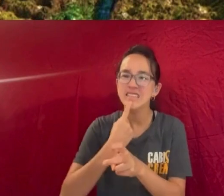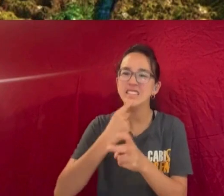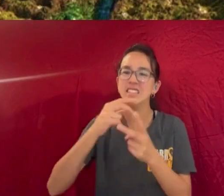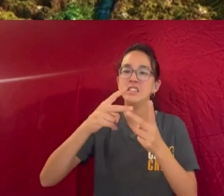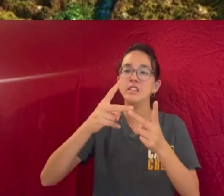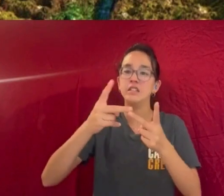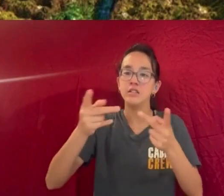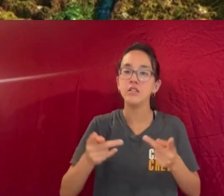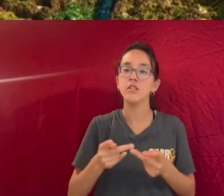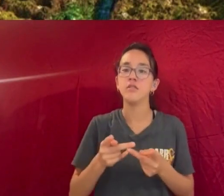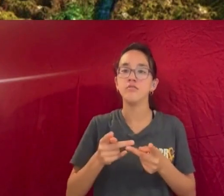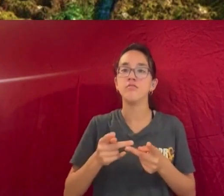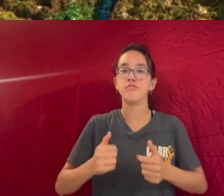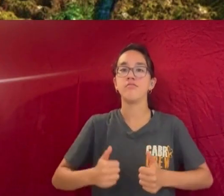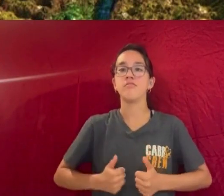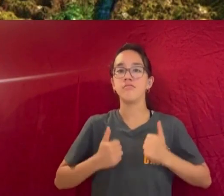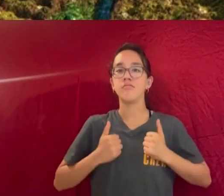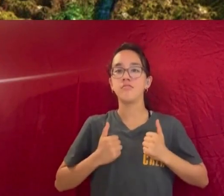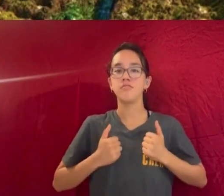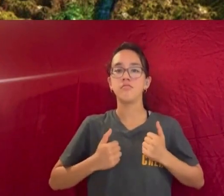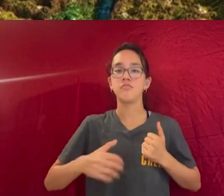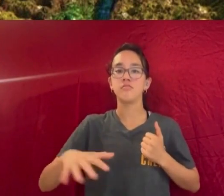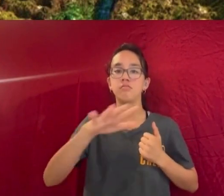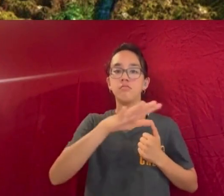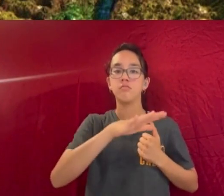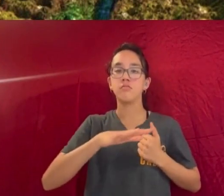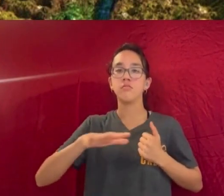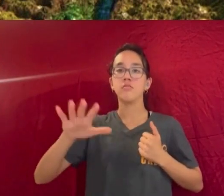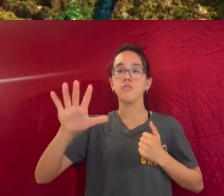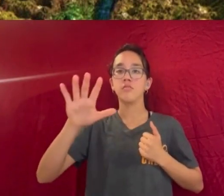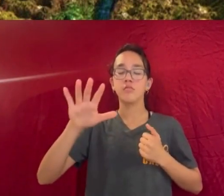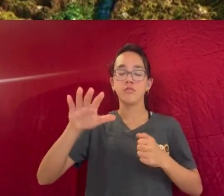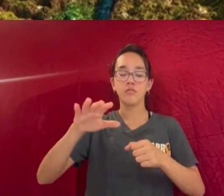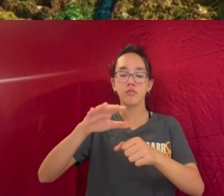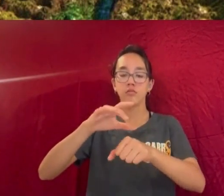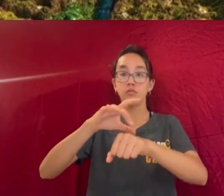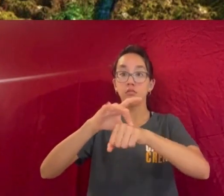the most extreme places to live on Earth.